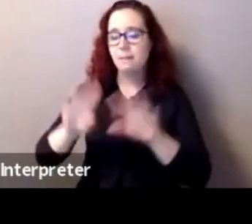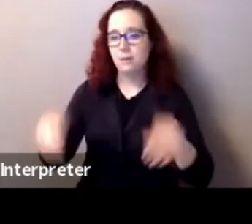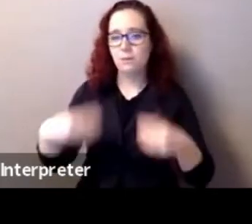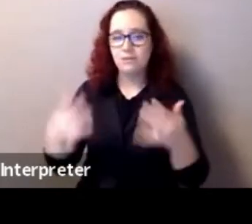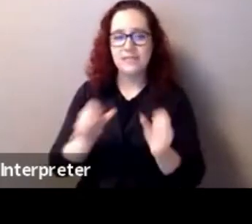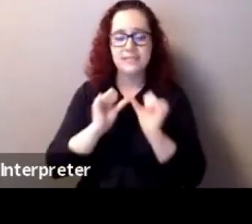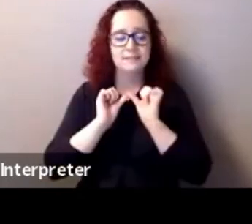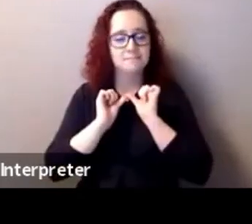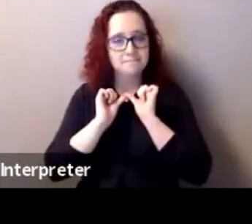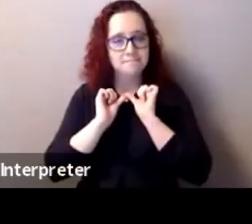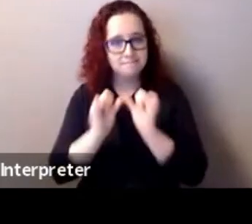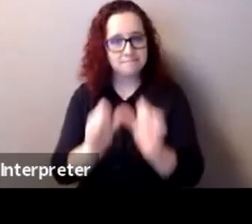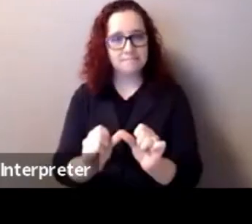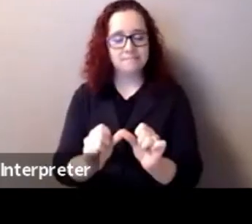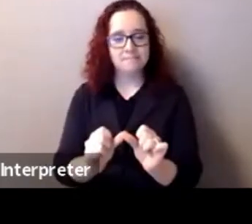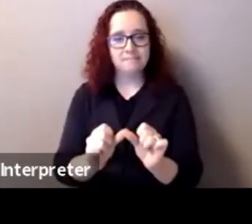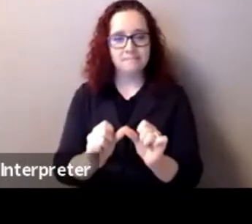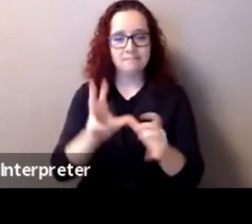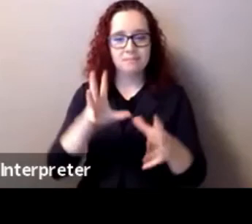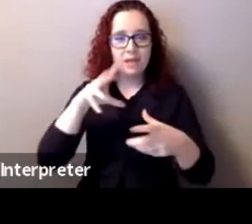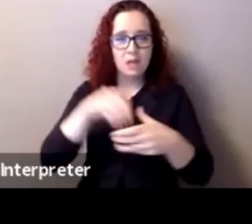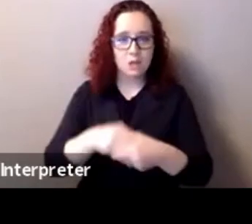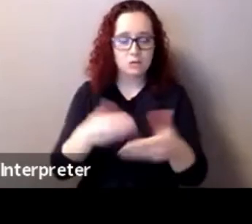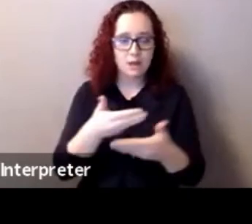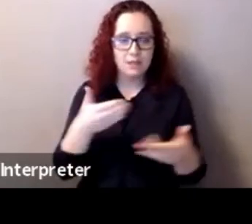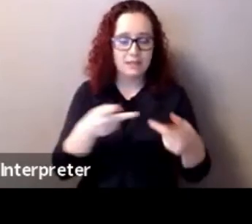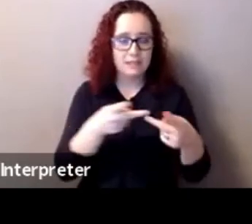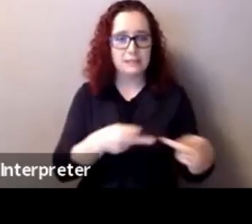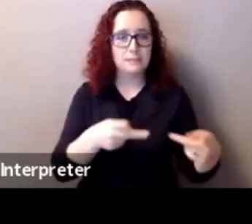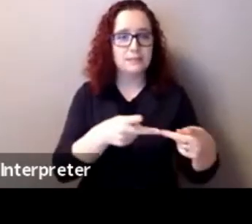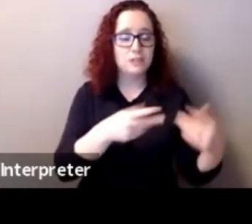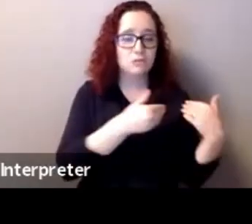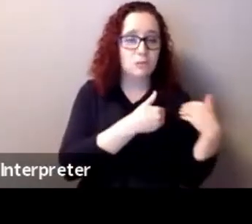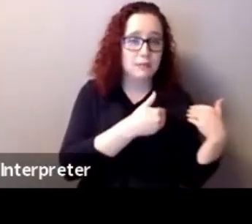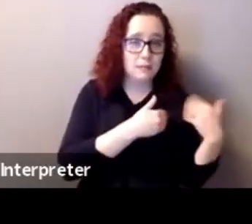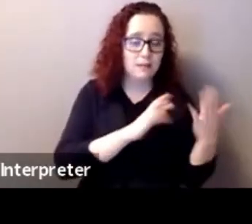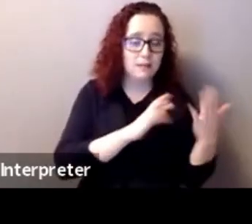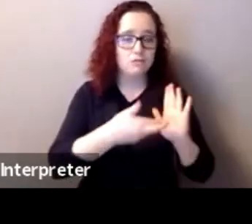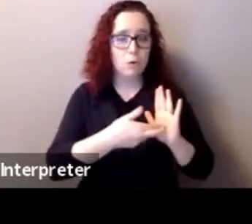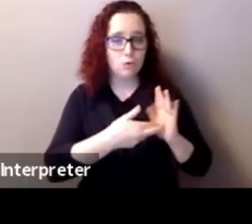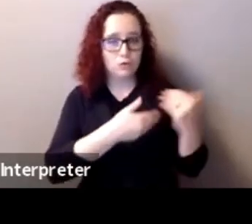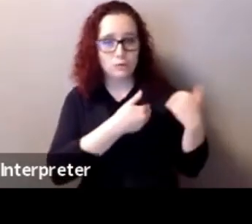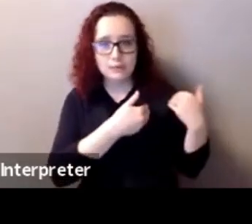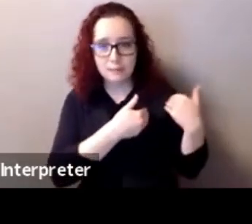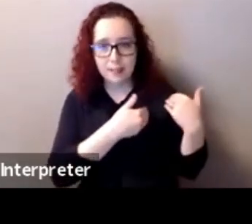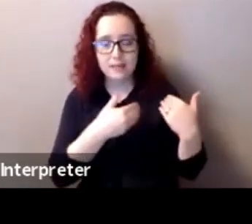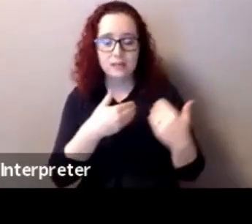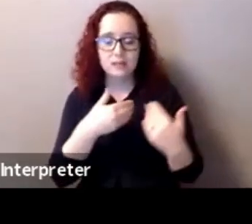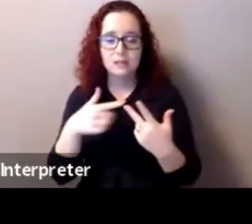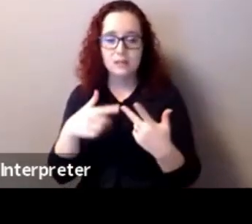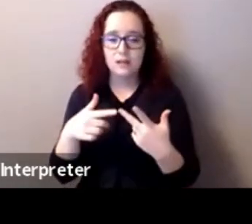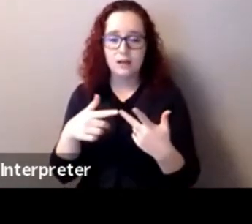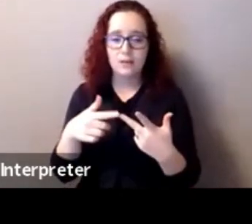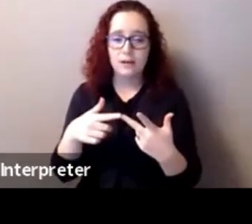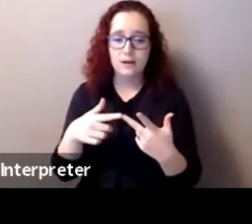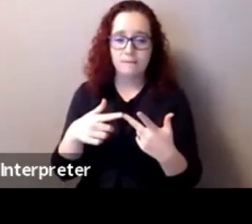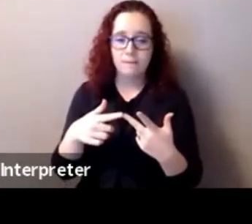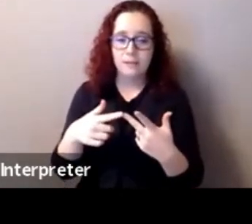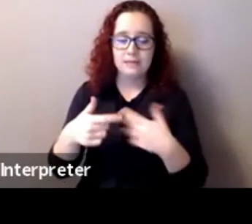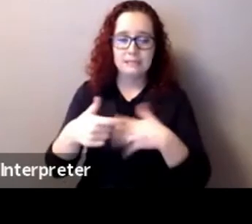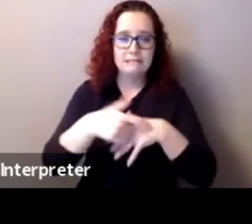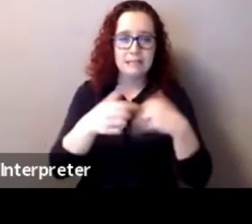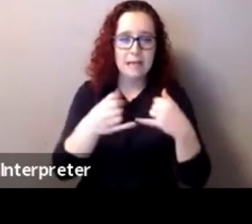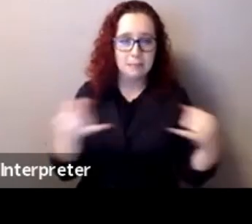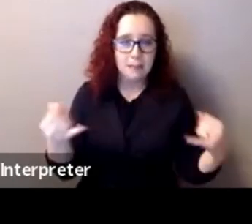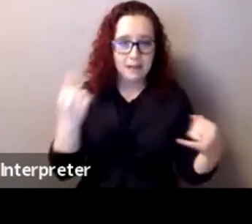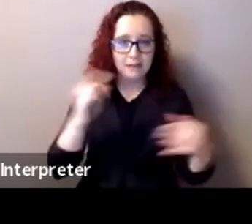and continuity. And it includes things like position responsibilities, like what positions are there. And then within that document, it provided a timeline for